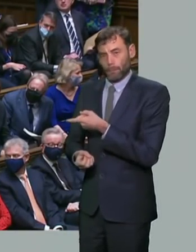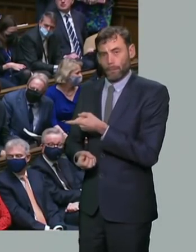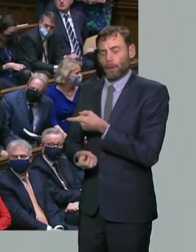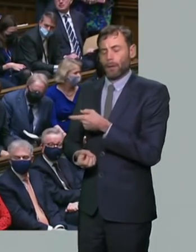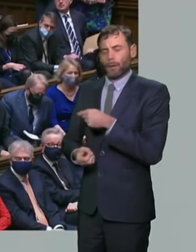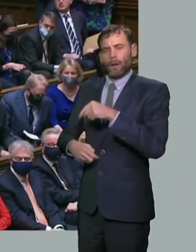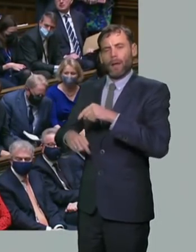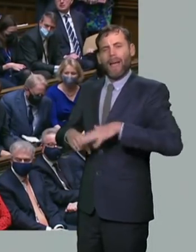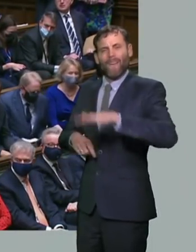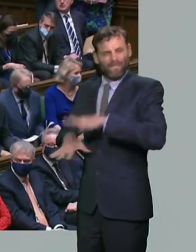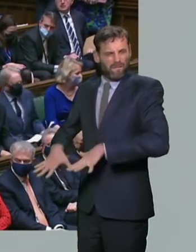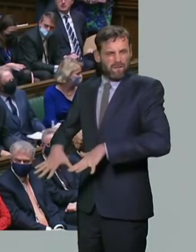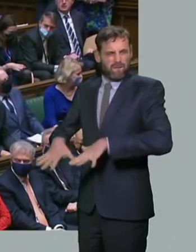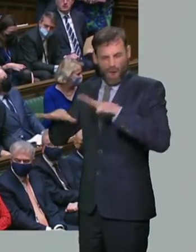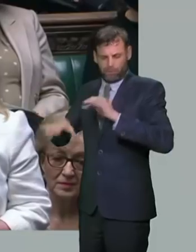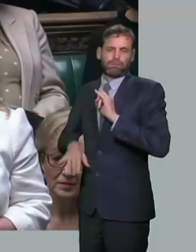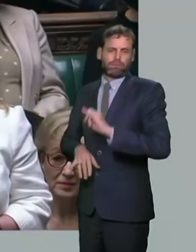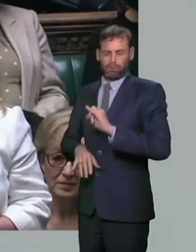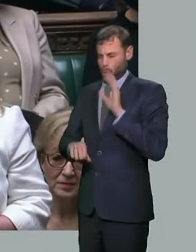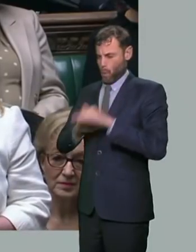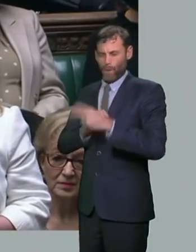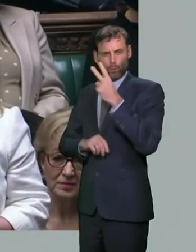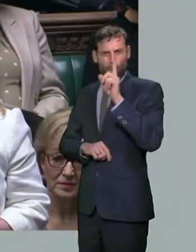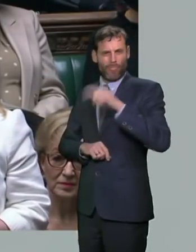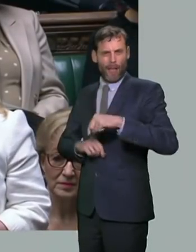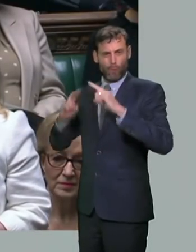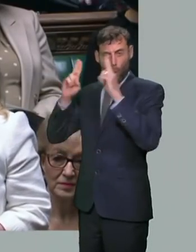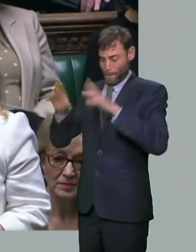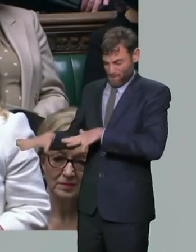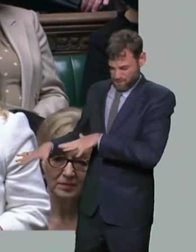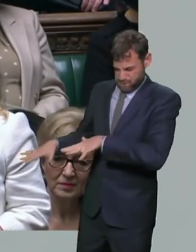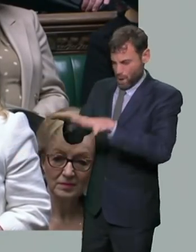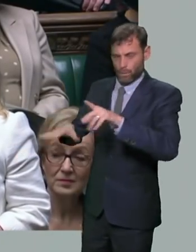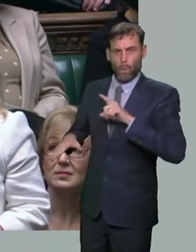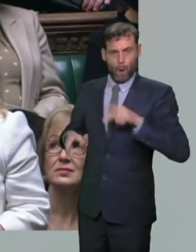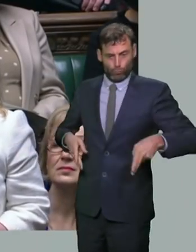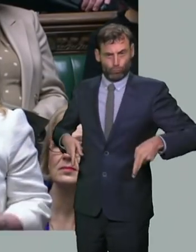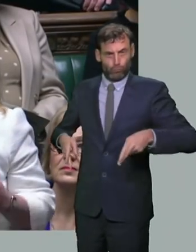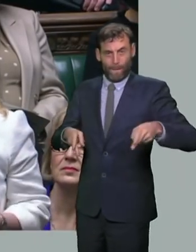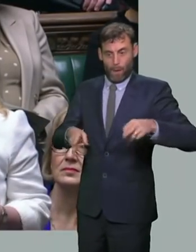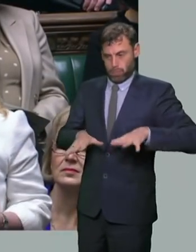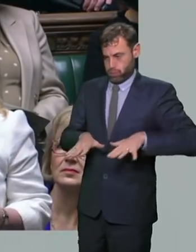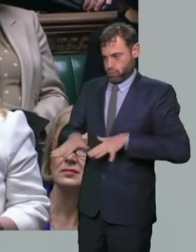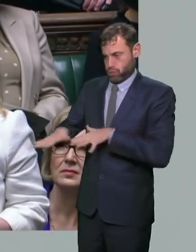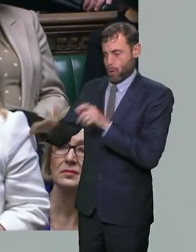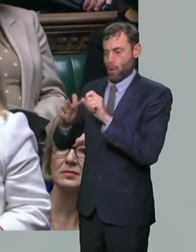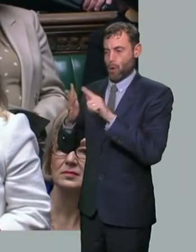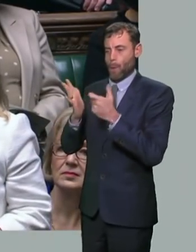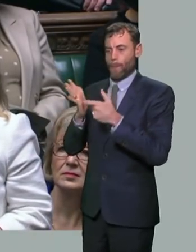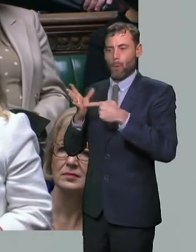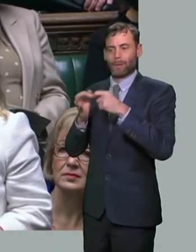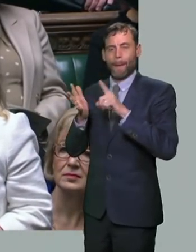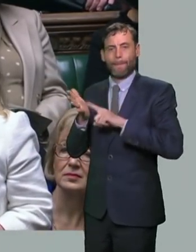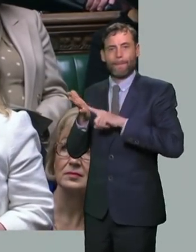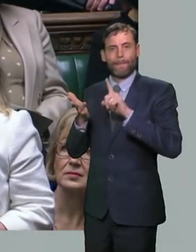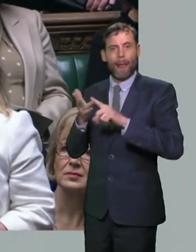with more than 2,000 homes flooded, a river running down Portobello Road, and a lot of residents having